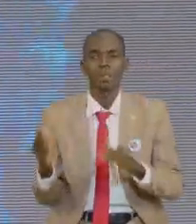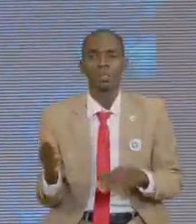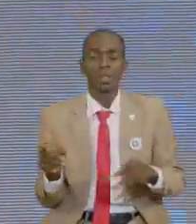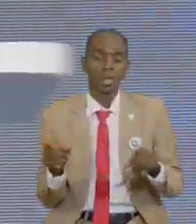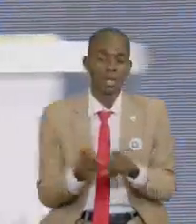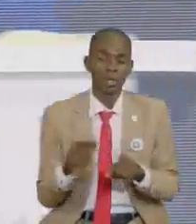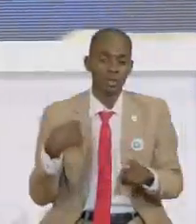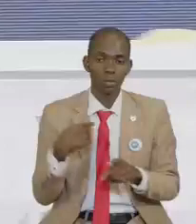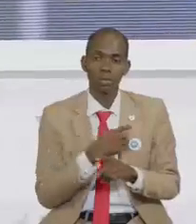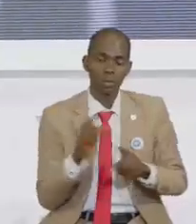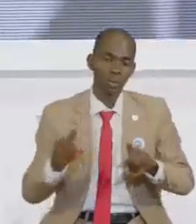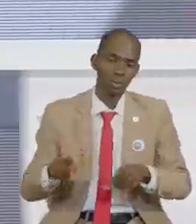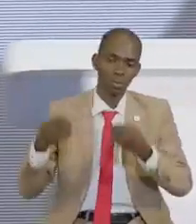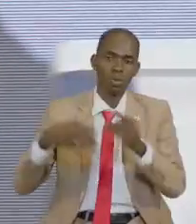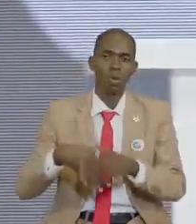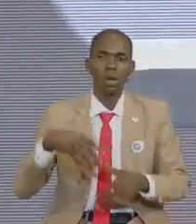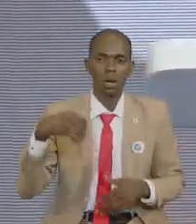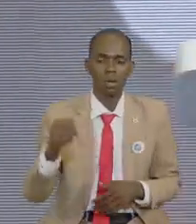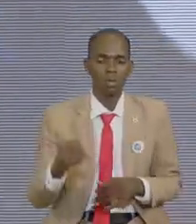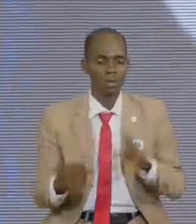out, 70,